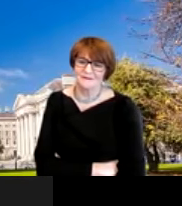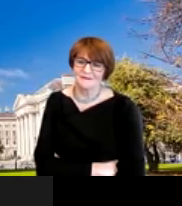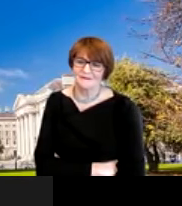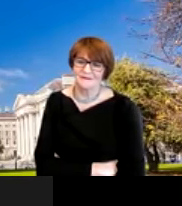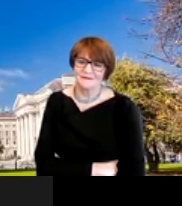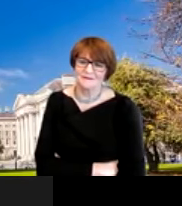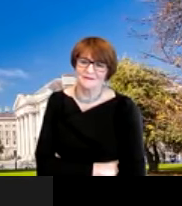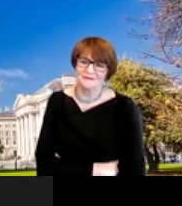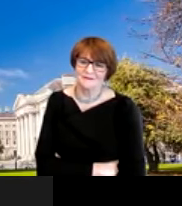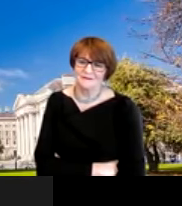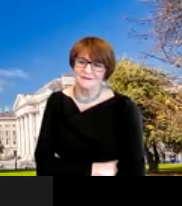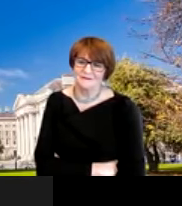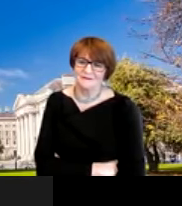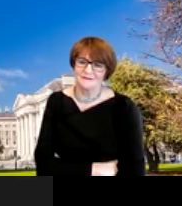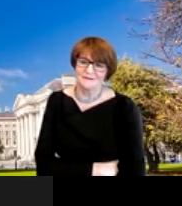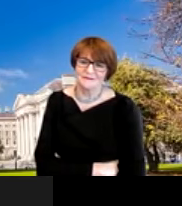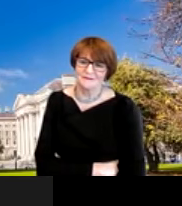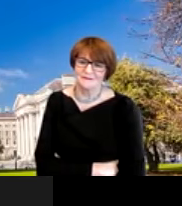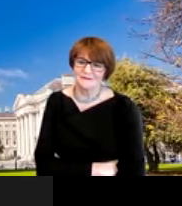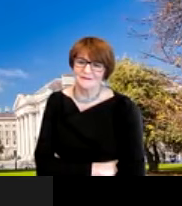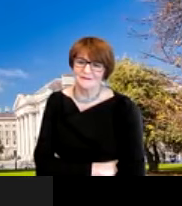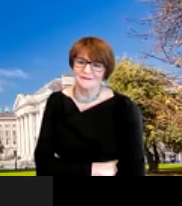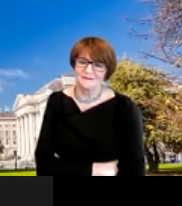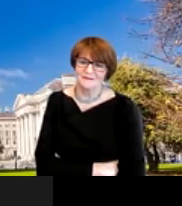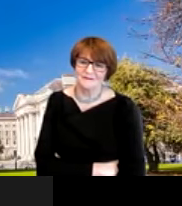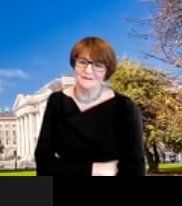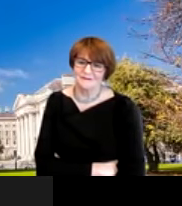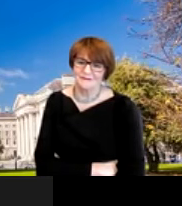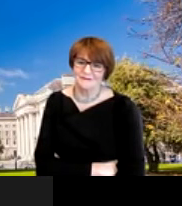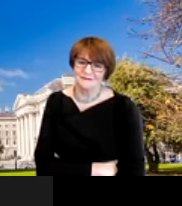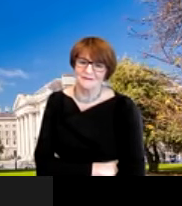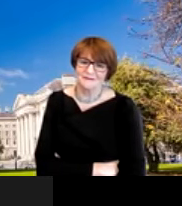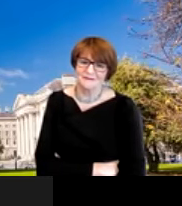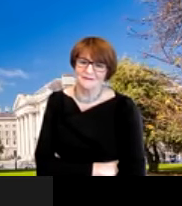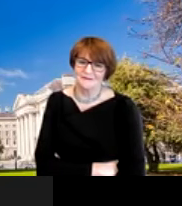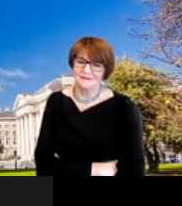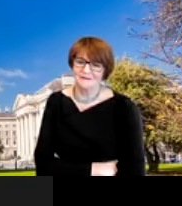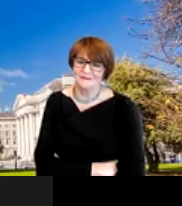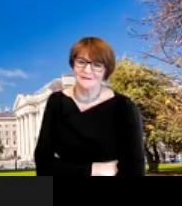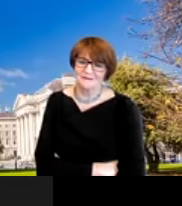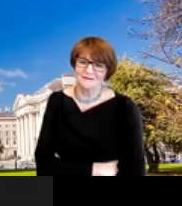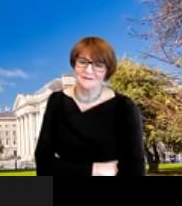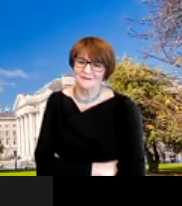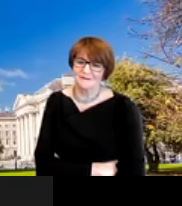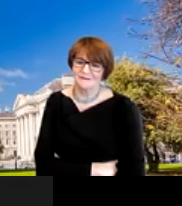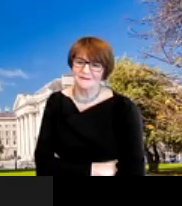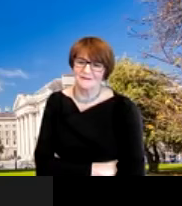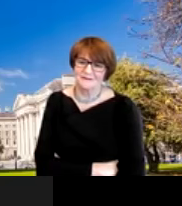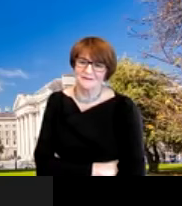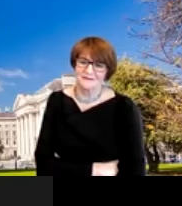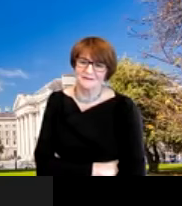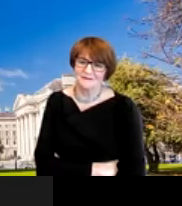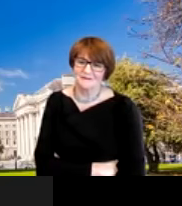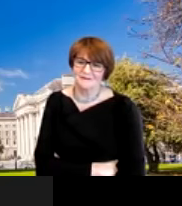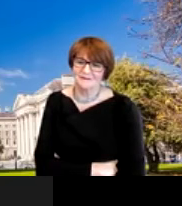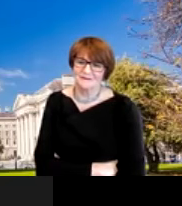in IDS-TILDA. I've had a virtual foot in Ireland throughout COVID and an actual foot in the United States